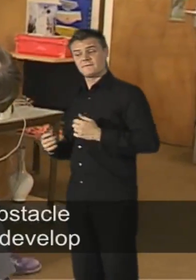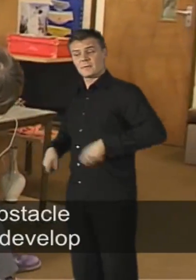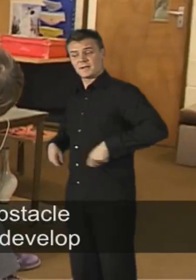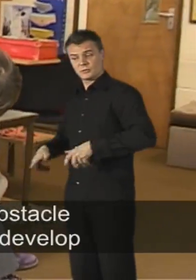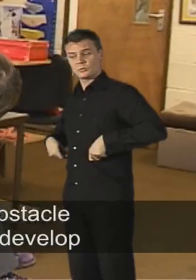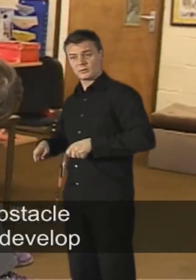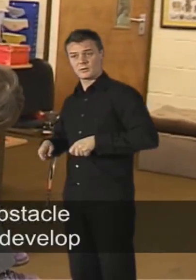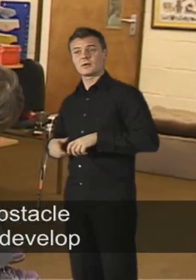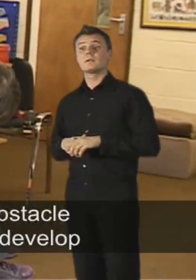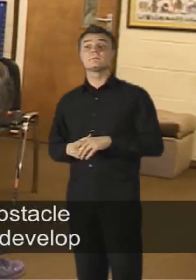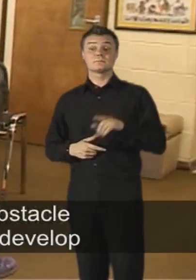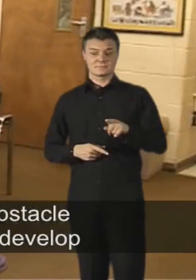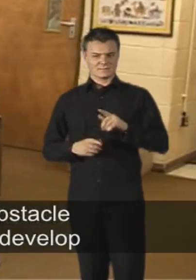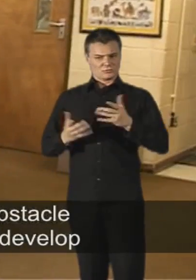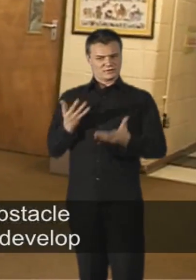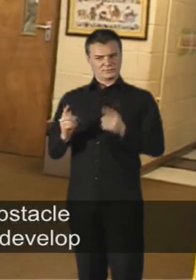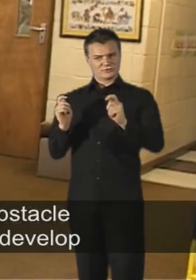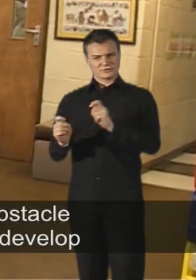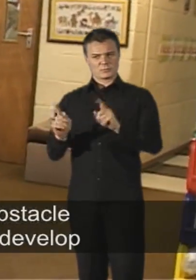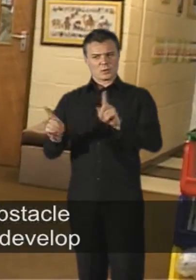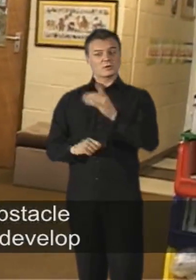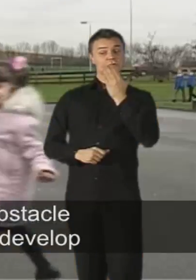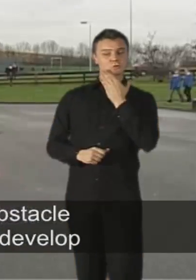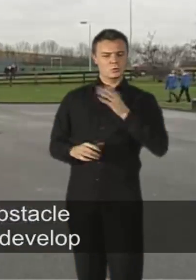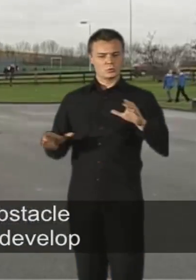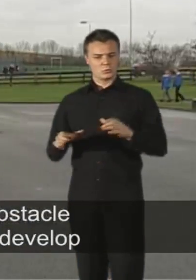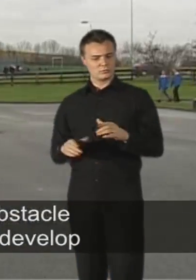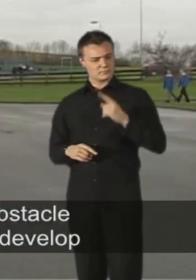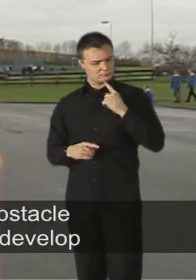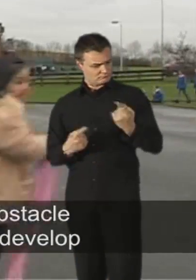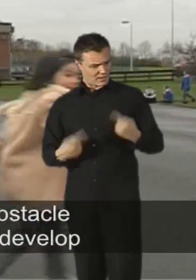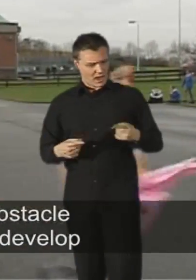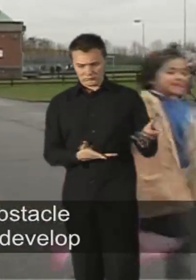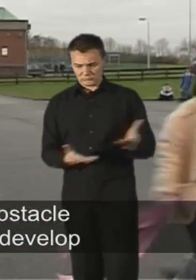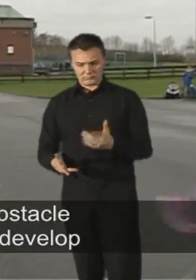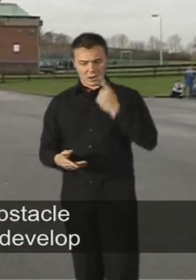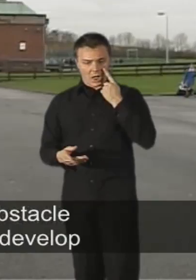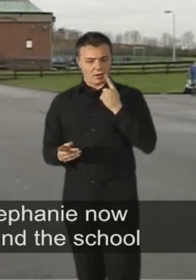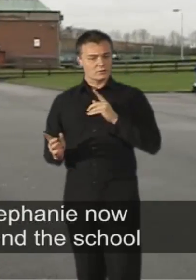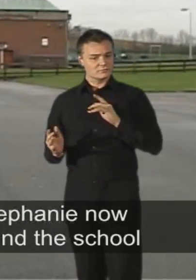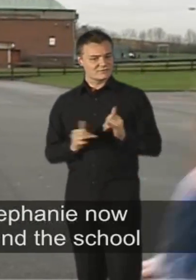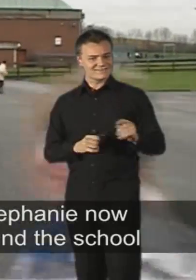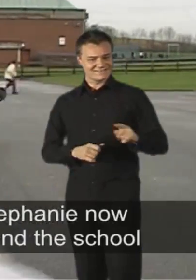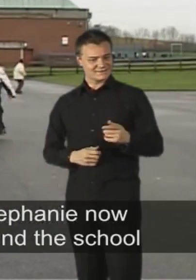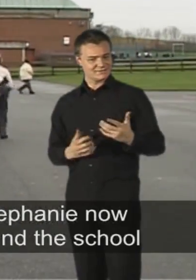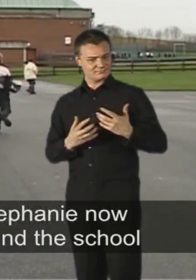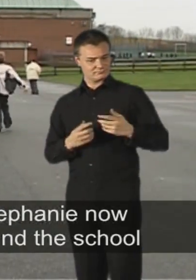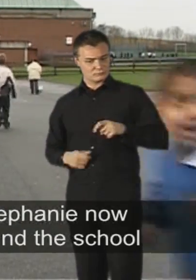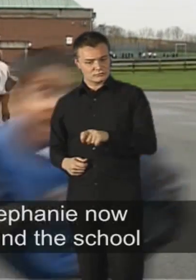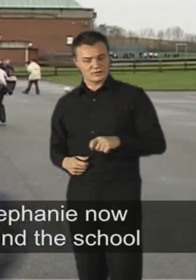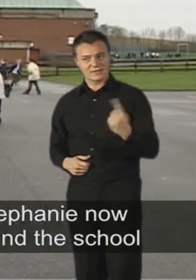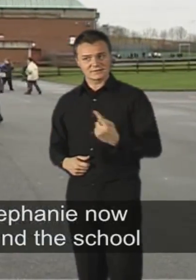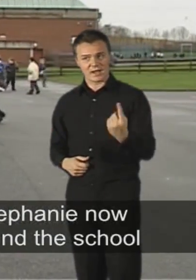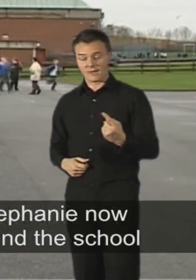the new chair in school time. Staff designed an obstacle course with benches and cones to develop Stephanie's manoeuvring